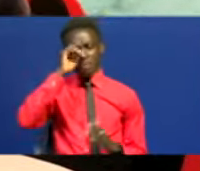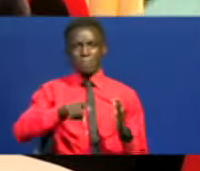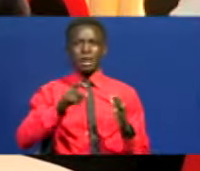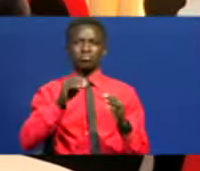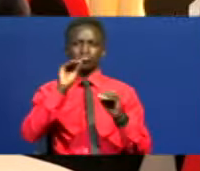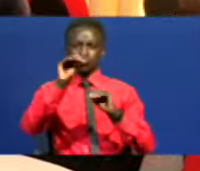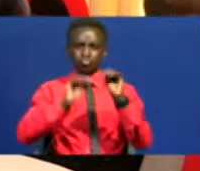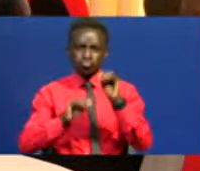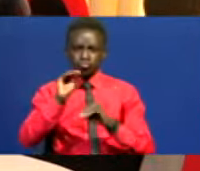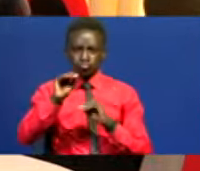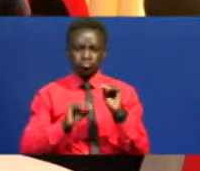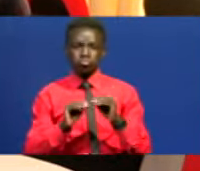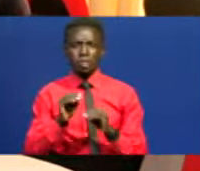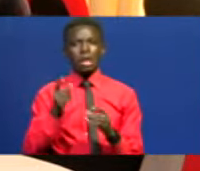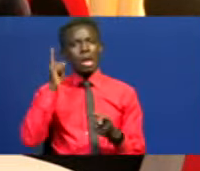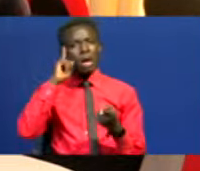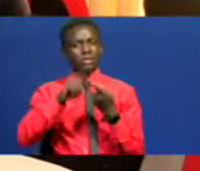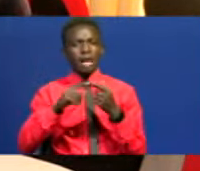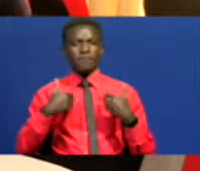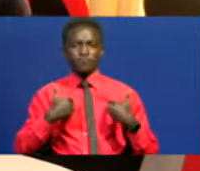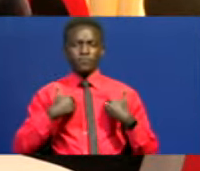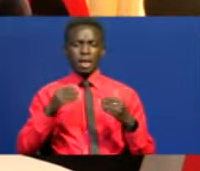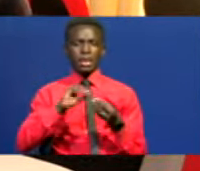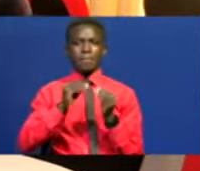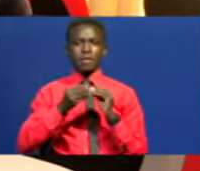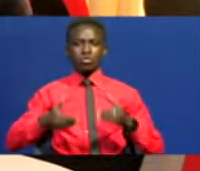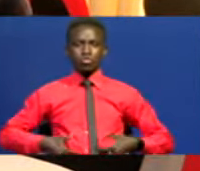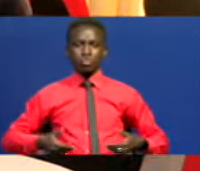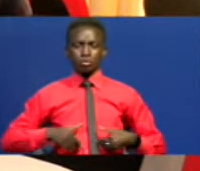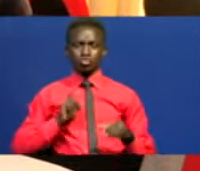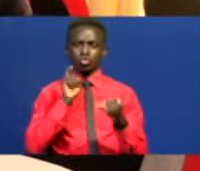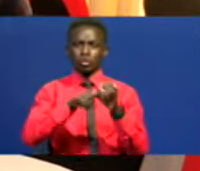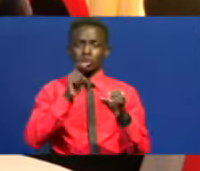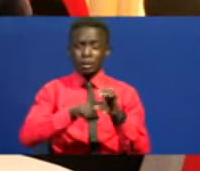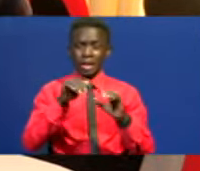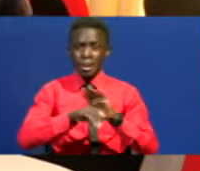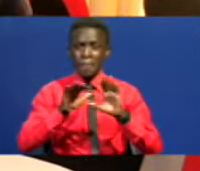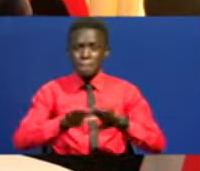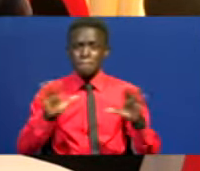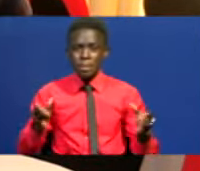youth entering into the job market. Pauline Asimifu, Prime Edition, Nairobi.